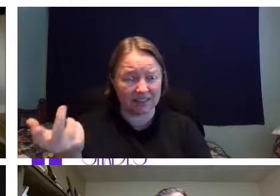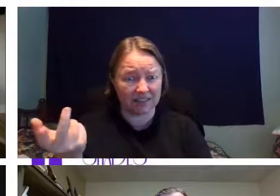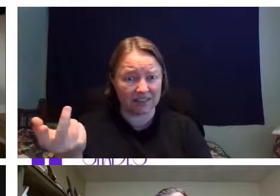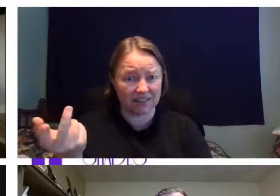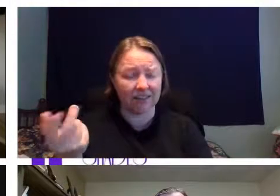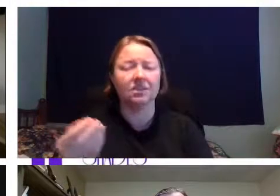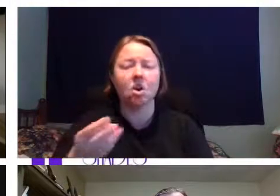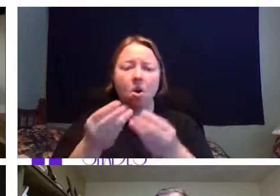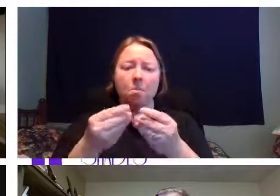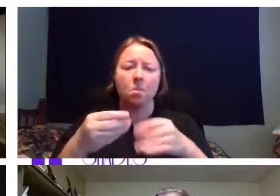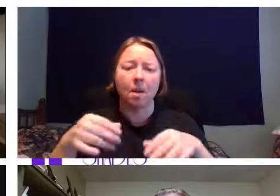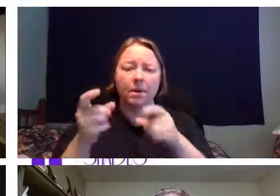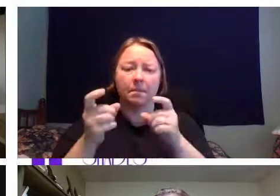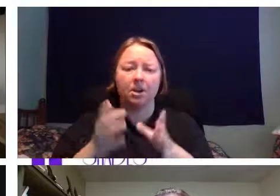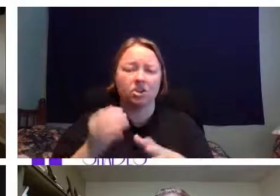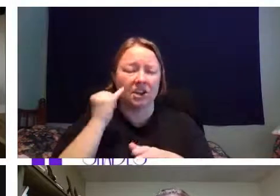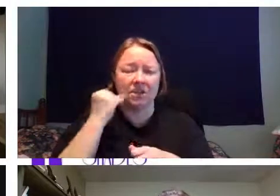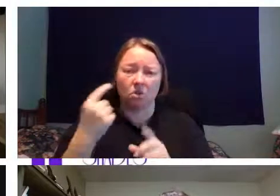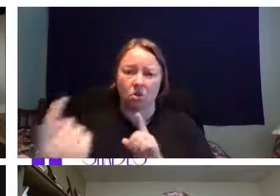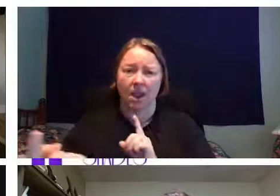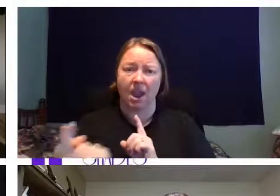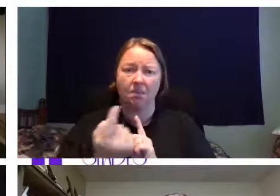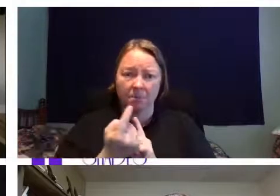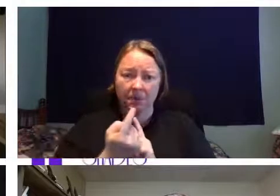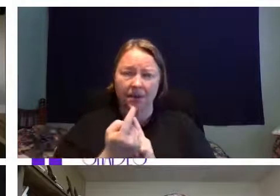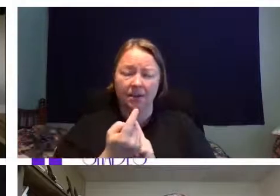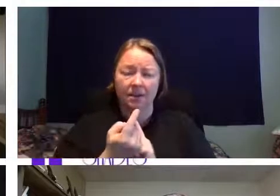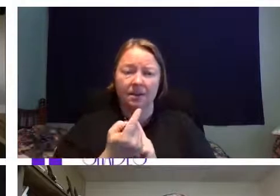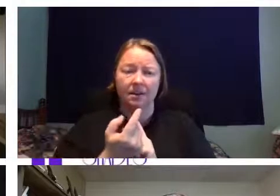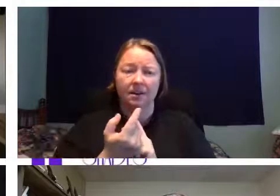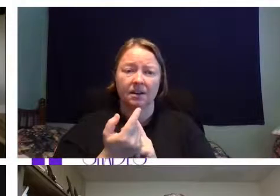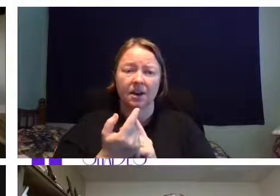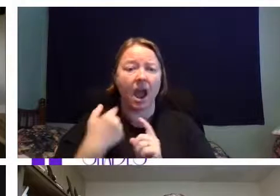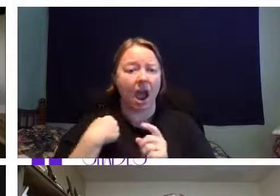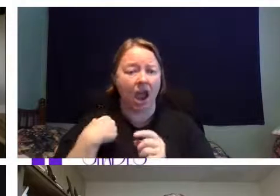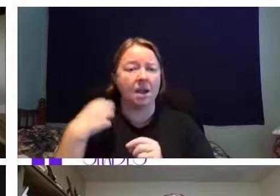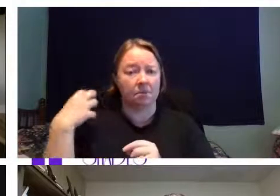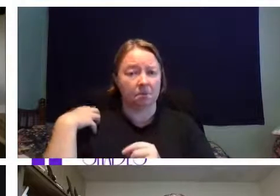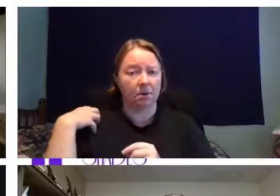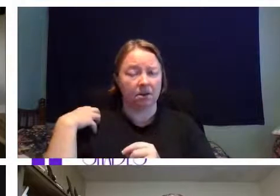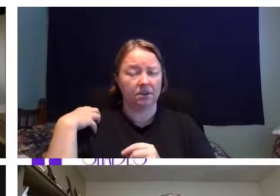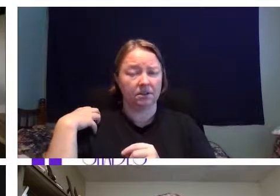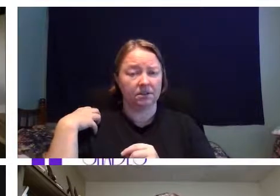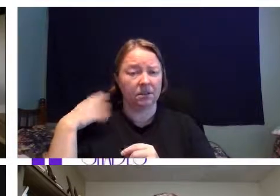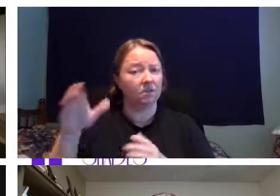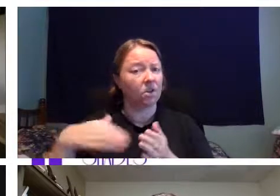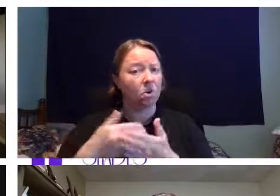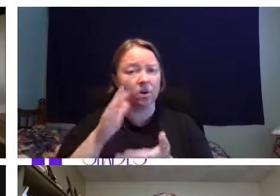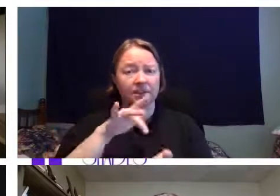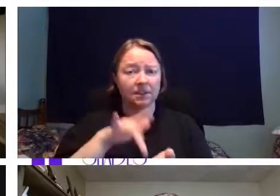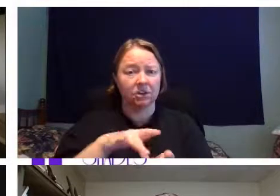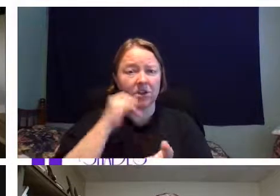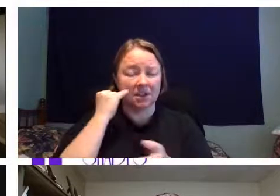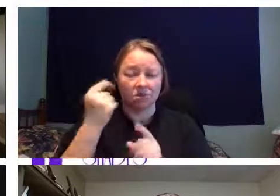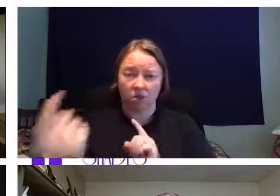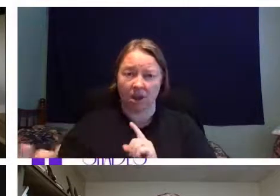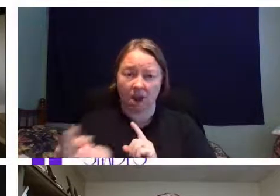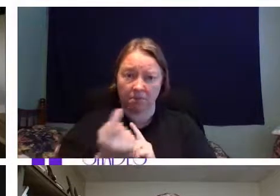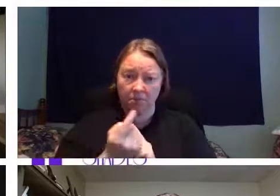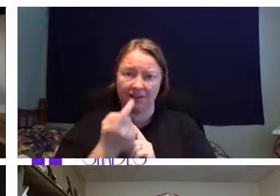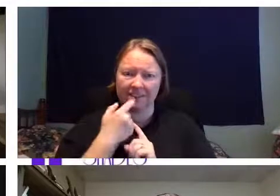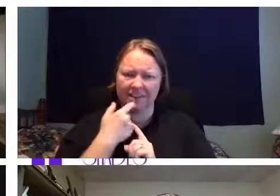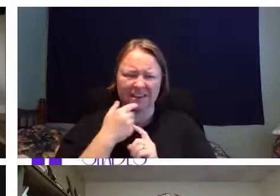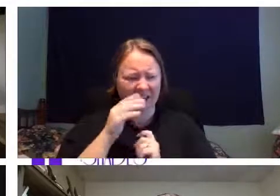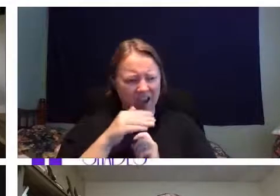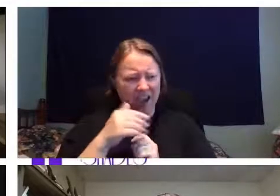property manager, if you guys came to me, I'm in charge of, the entire center. So if you guys came to me and said, hey, this